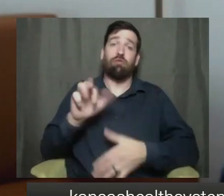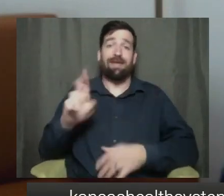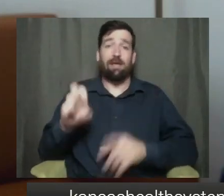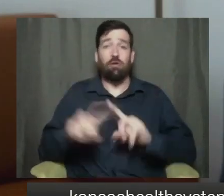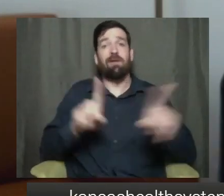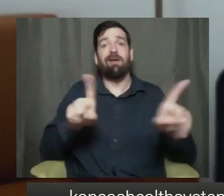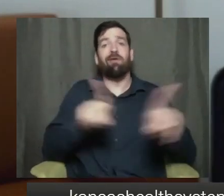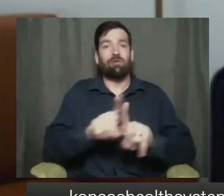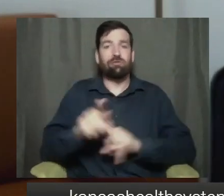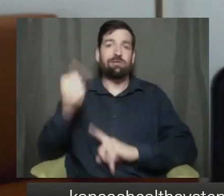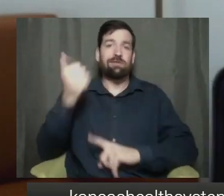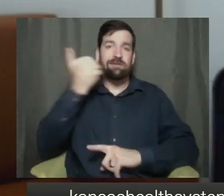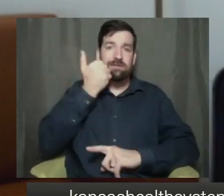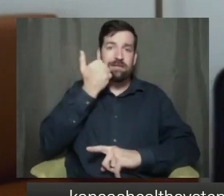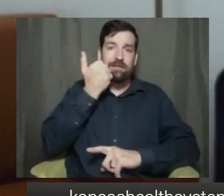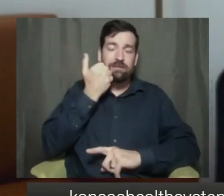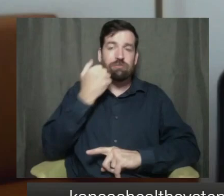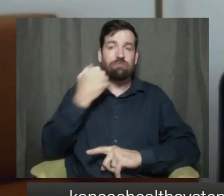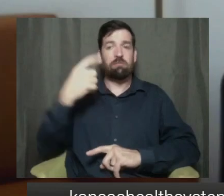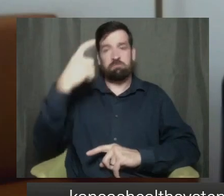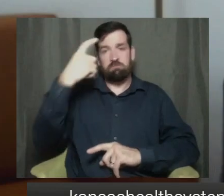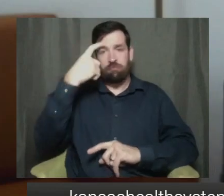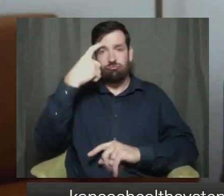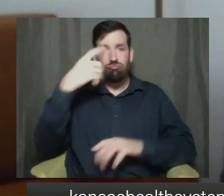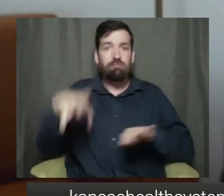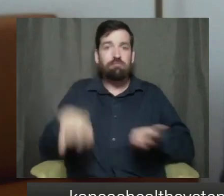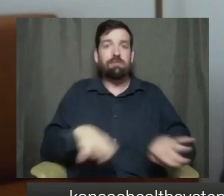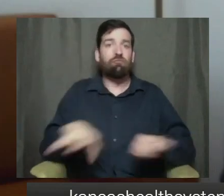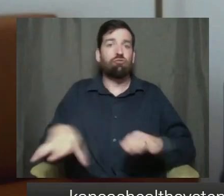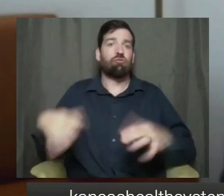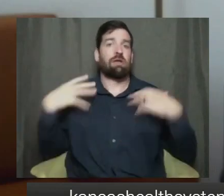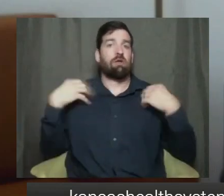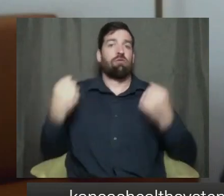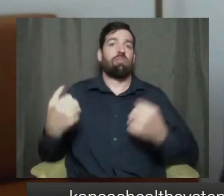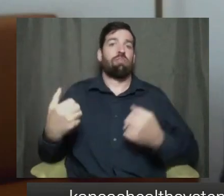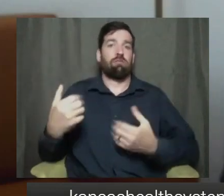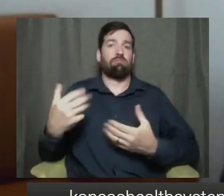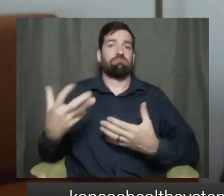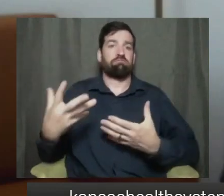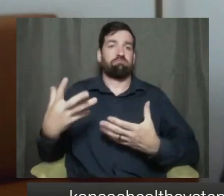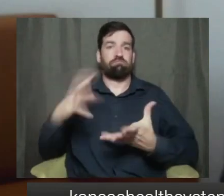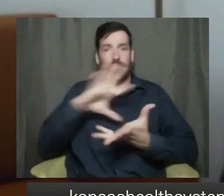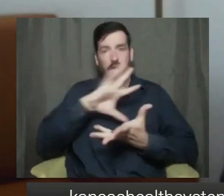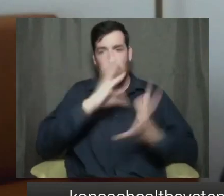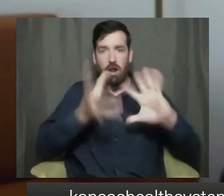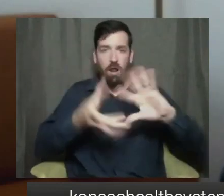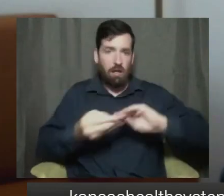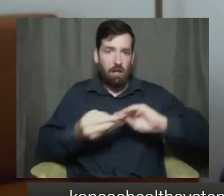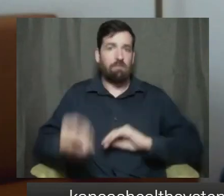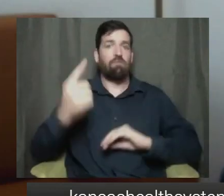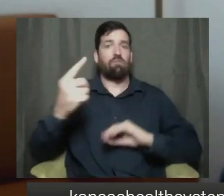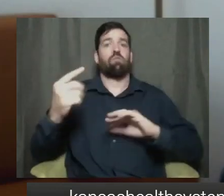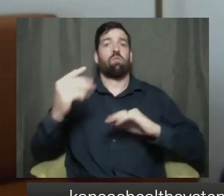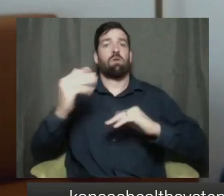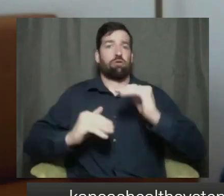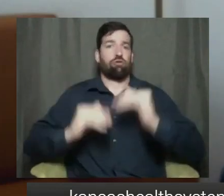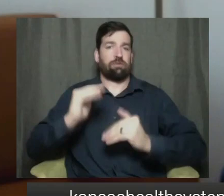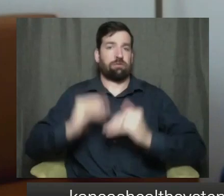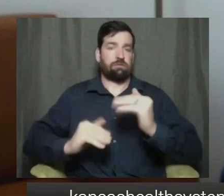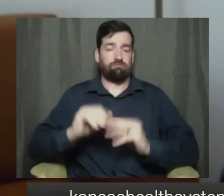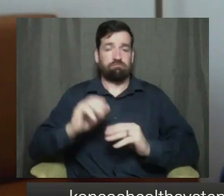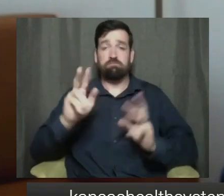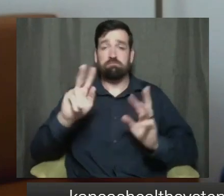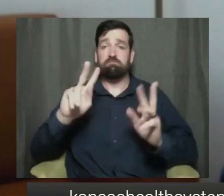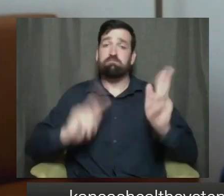dental and mental behavioral health services, all wrapped under the same roof. So patients can come in